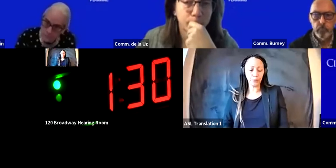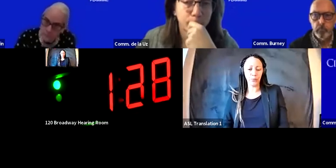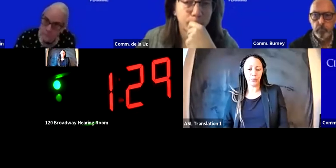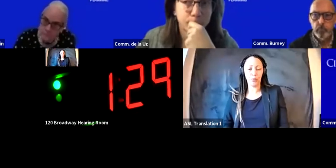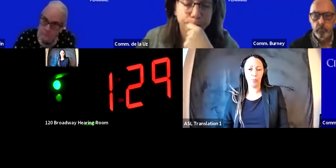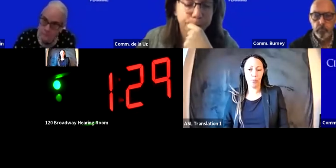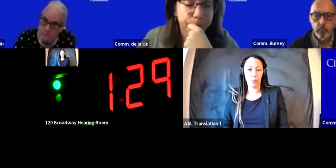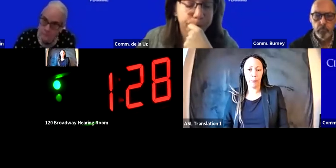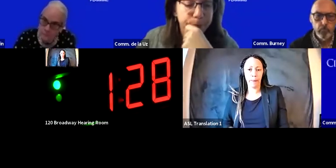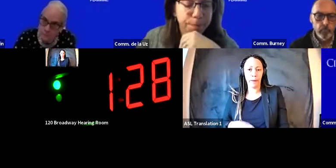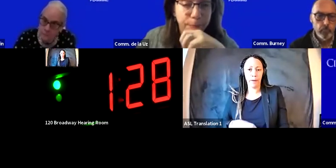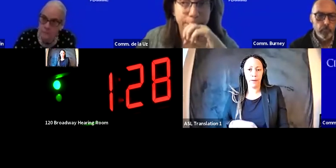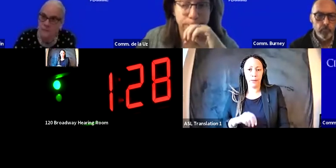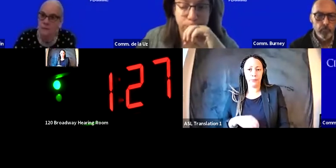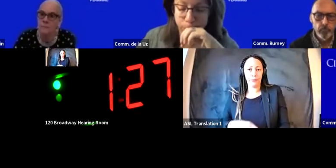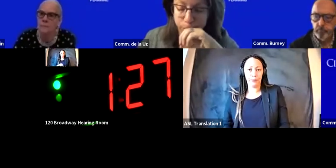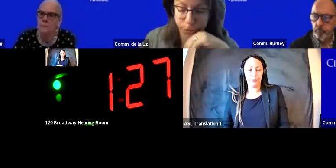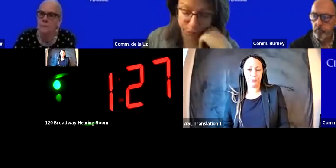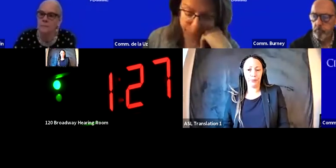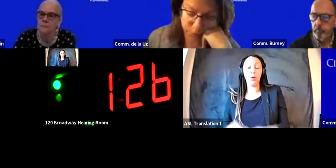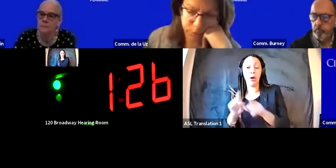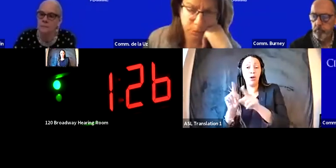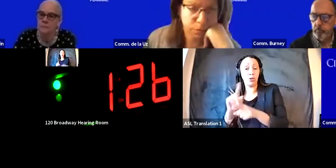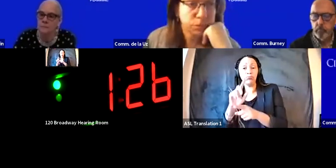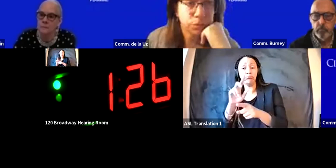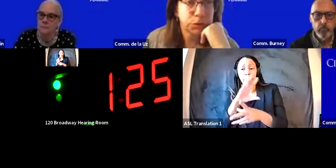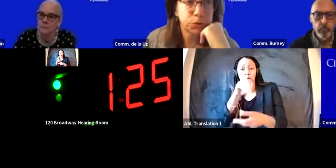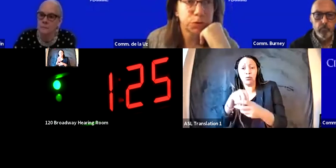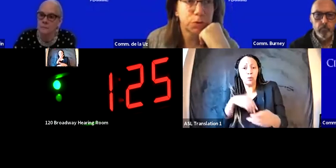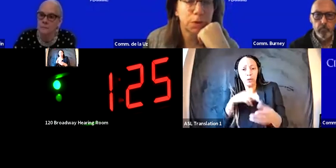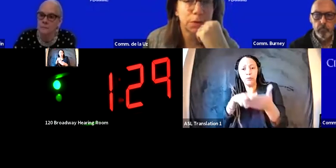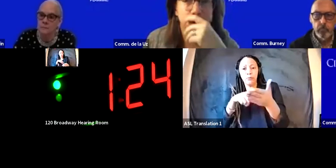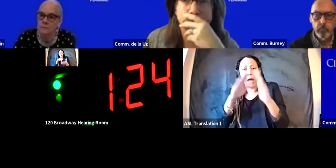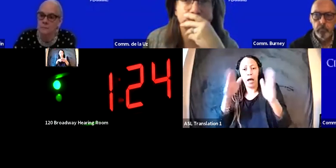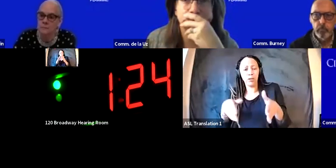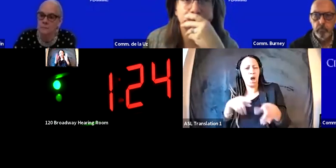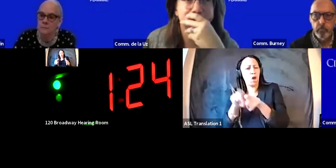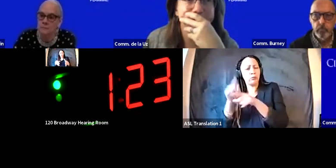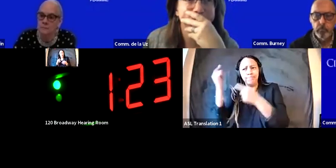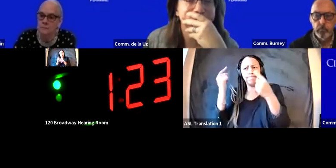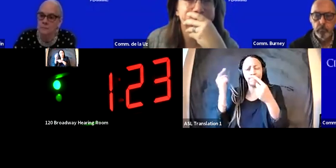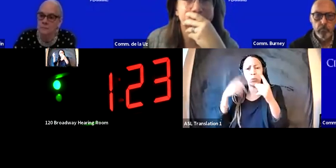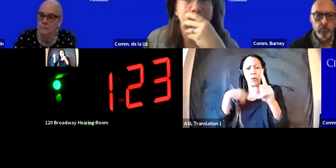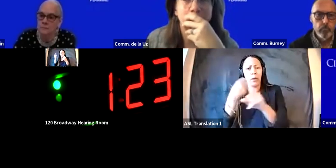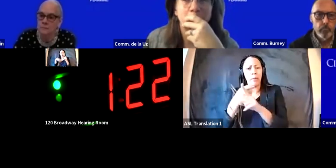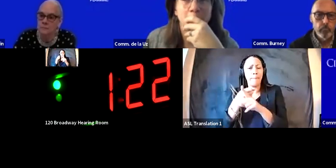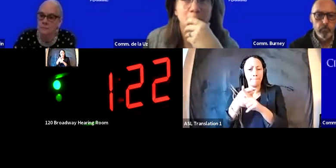despite affordable housing included. And we have to also take into consideration that this impact will